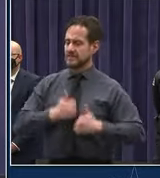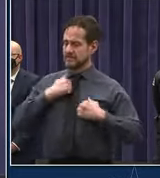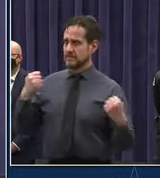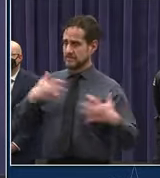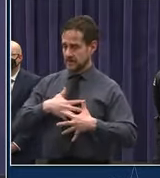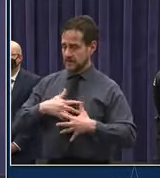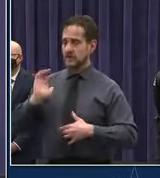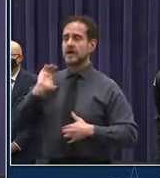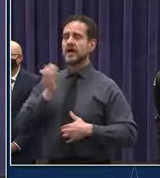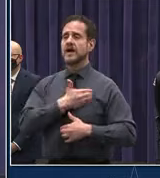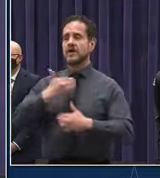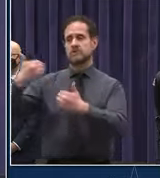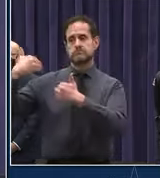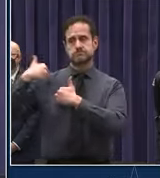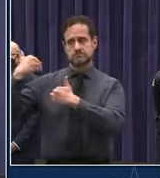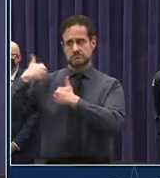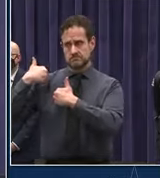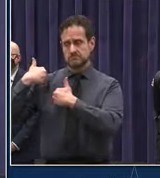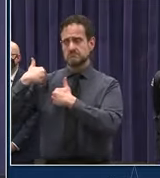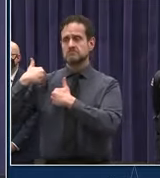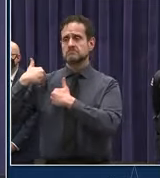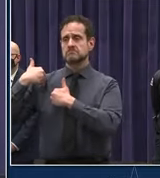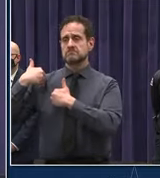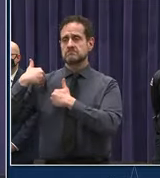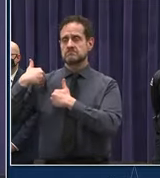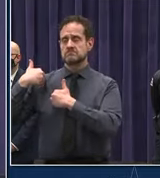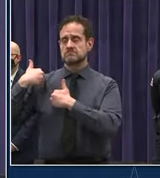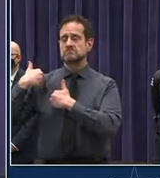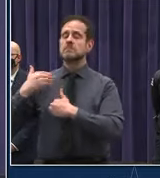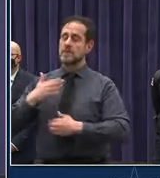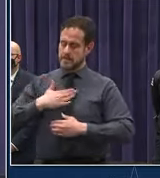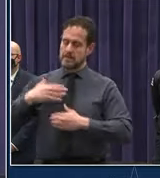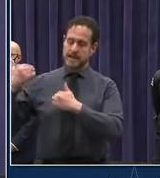Little Village is a rich and vibrant community